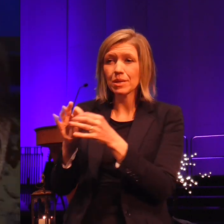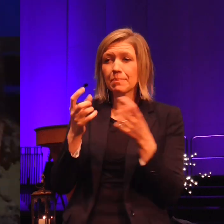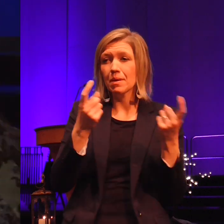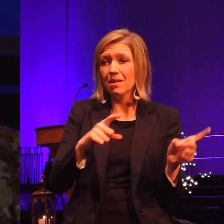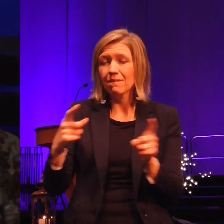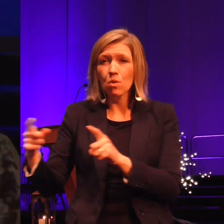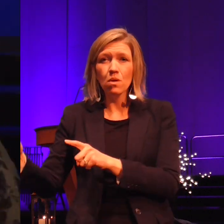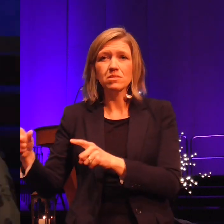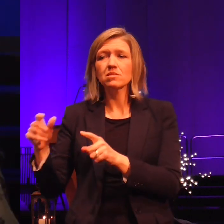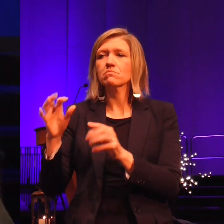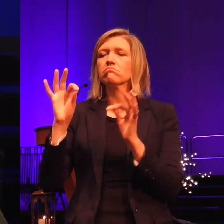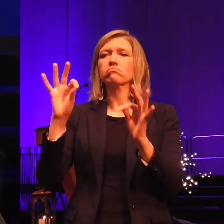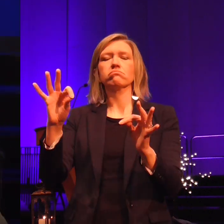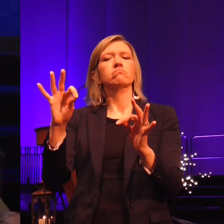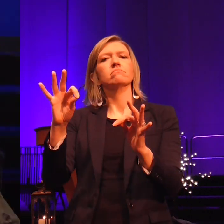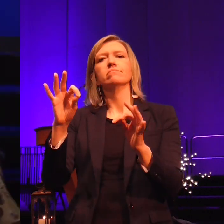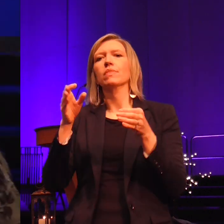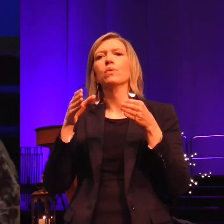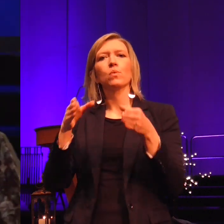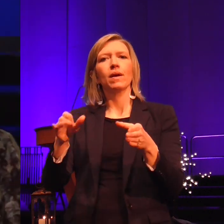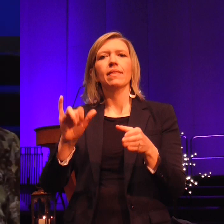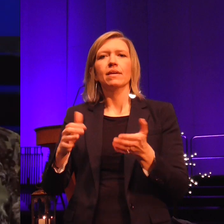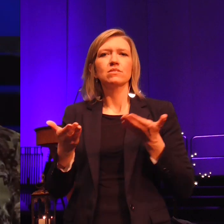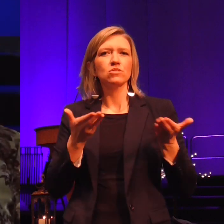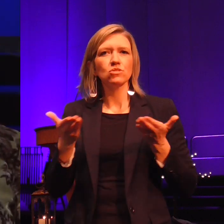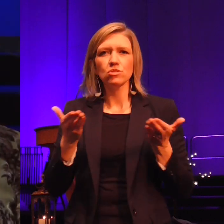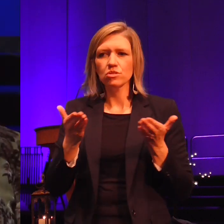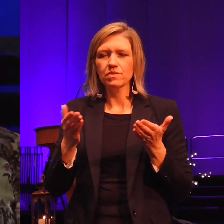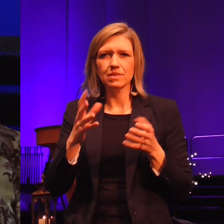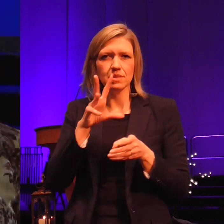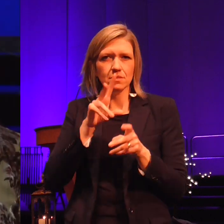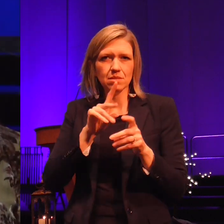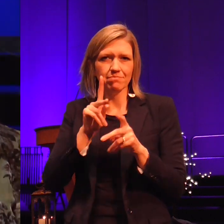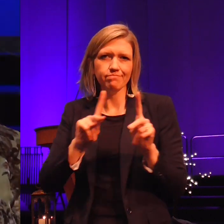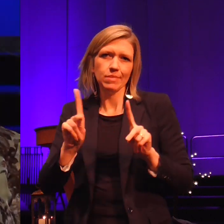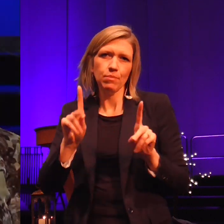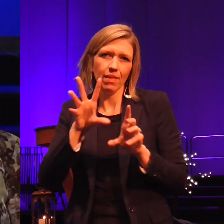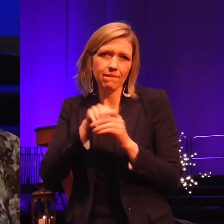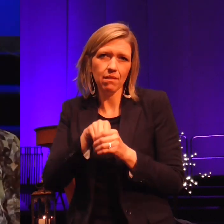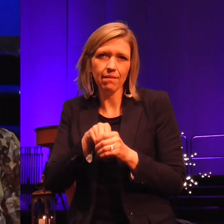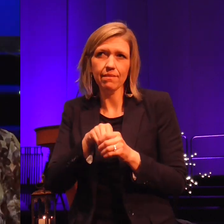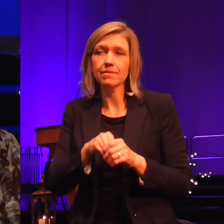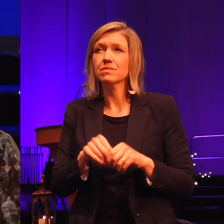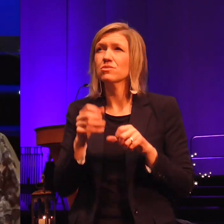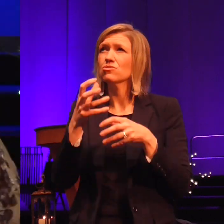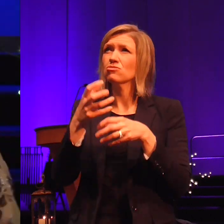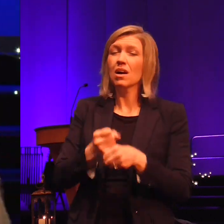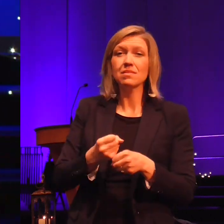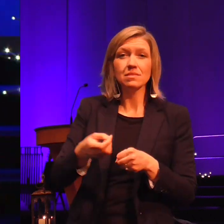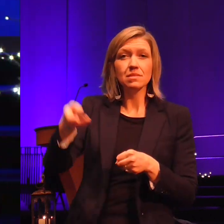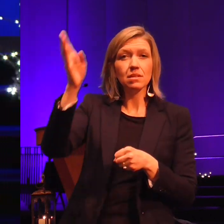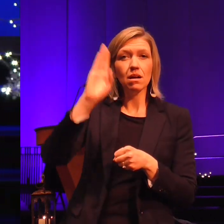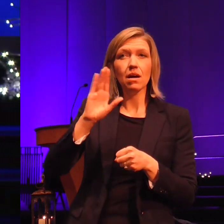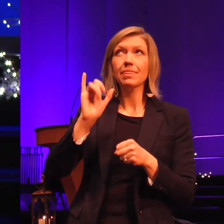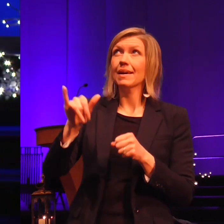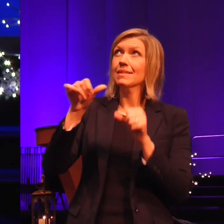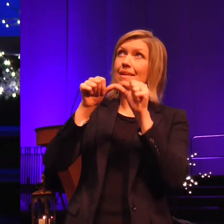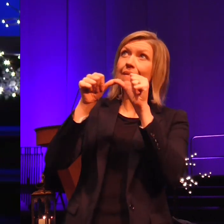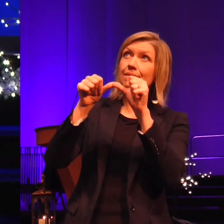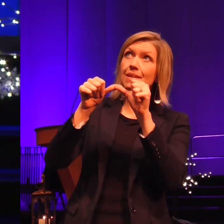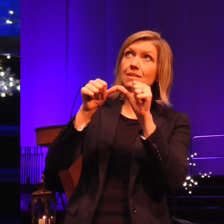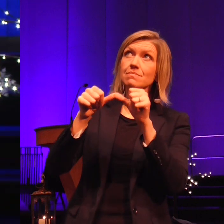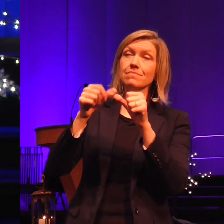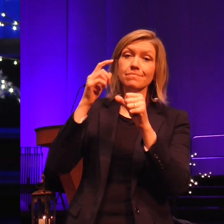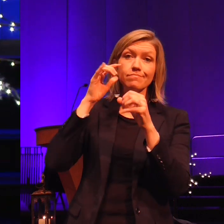way that serves all those involved. And to trust that God, that infinite presence, is always right